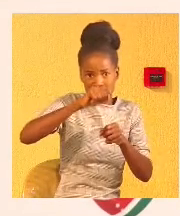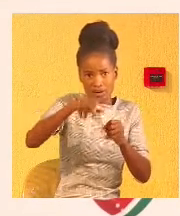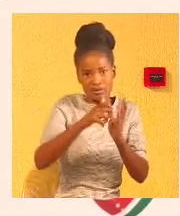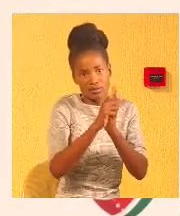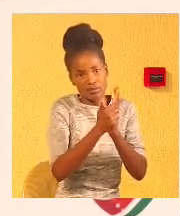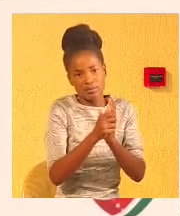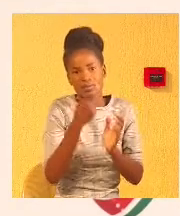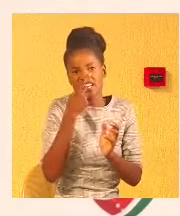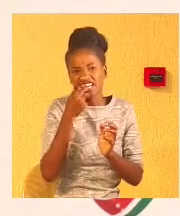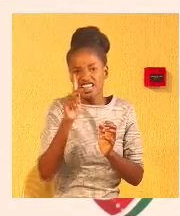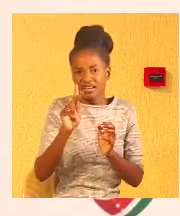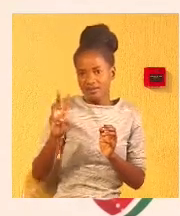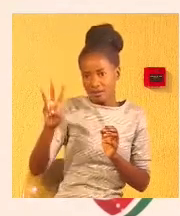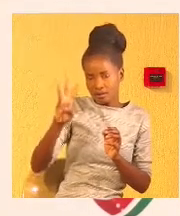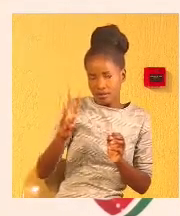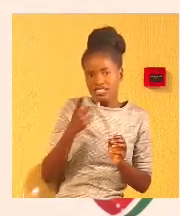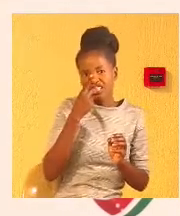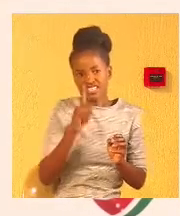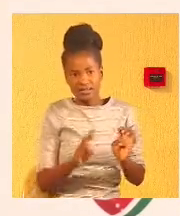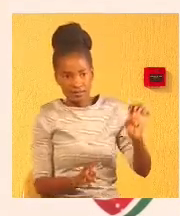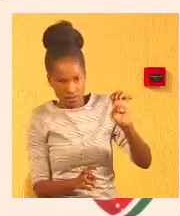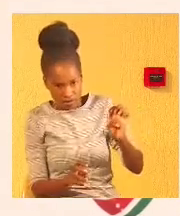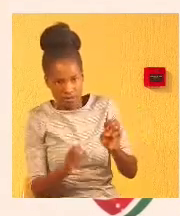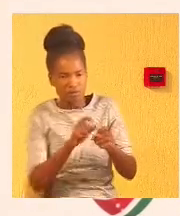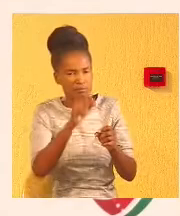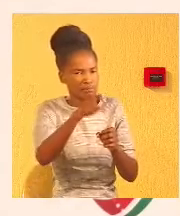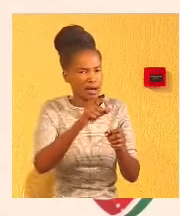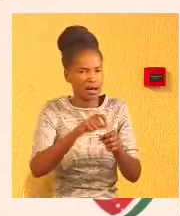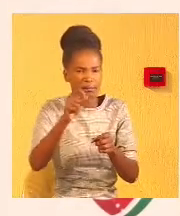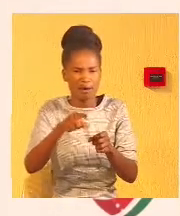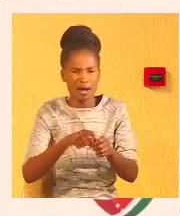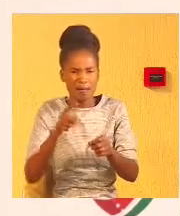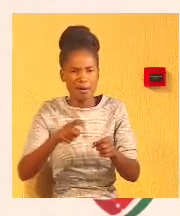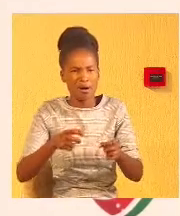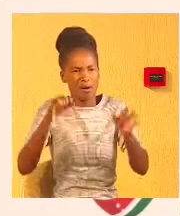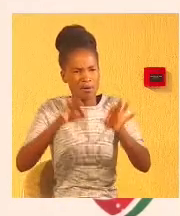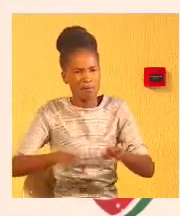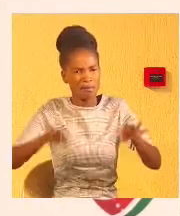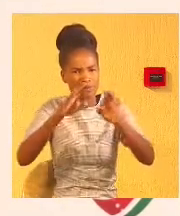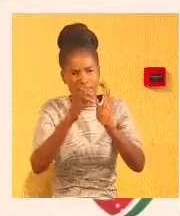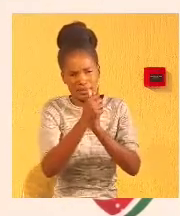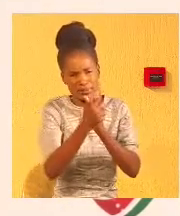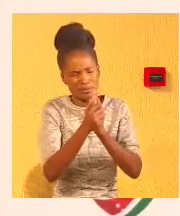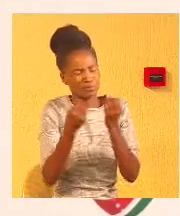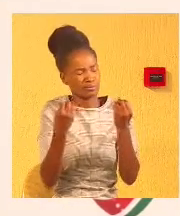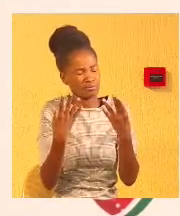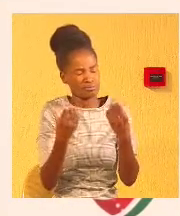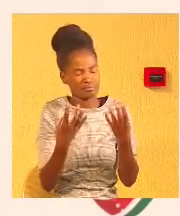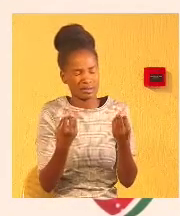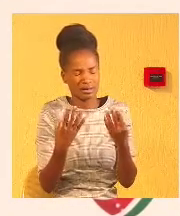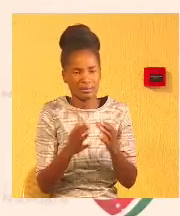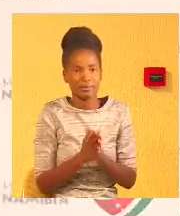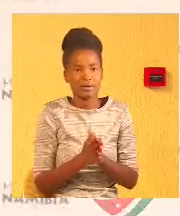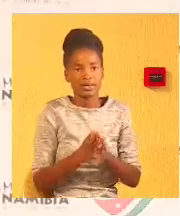the two Kabangos. Their maize production has also seen the same trend. In terms